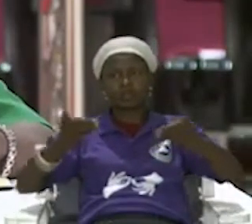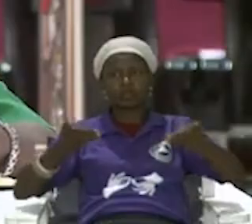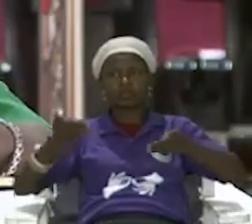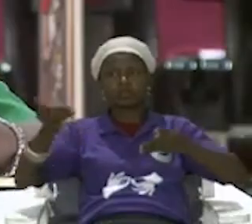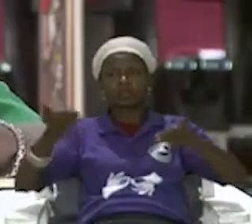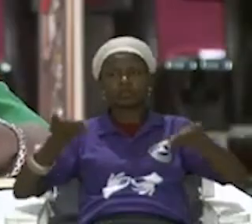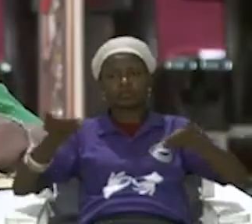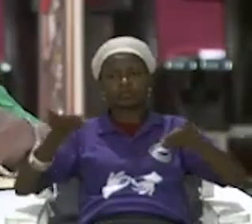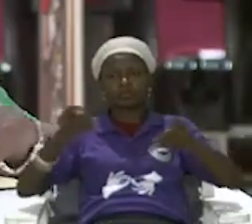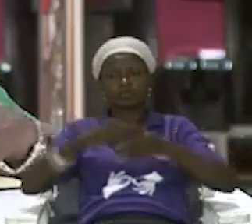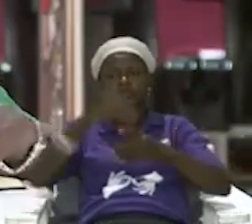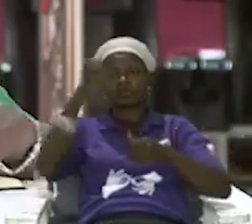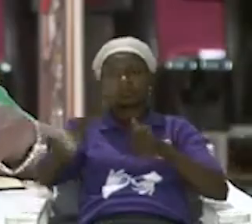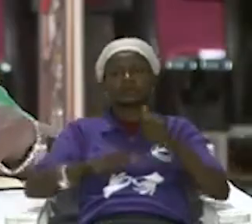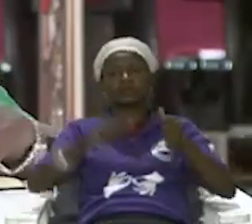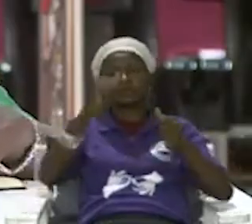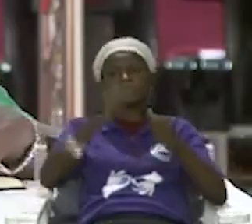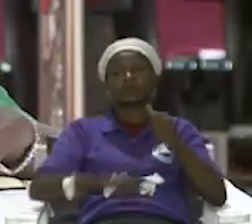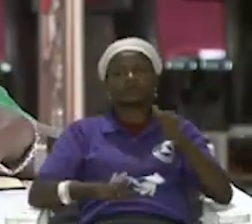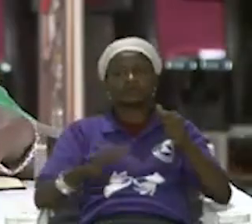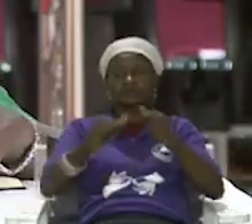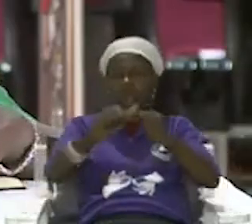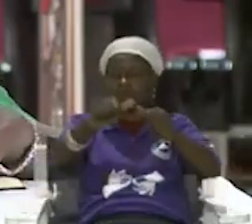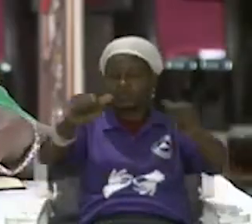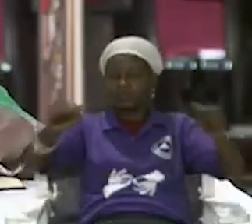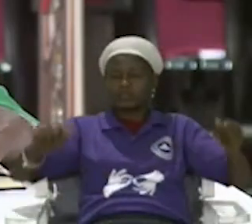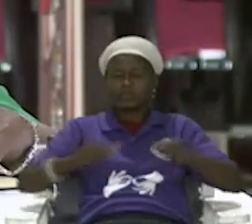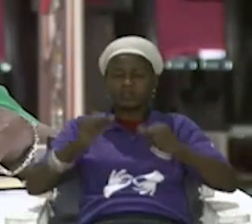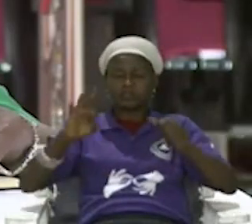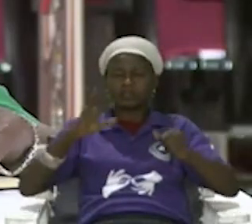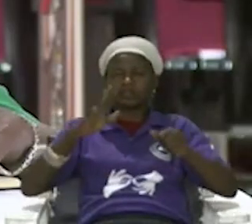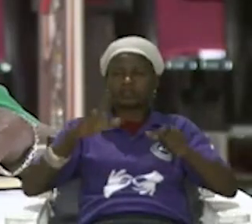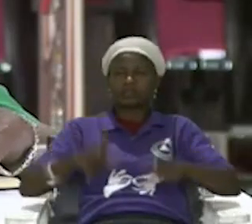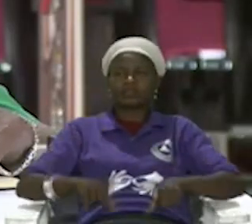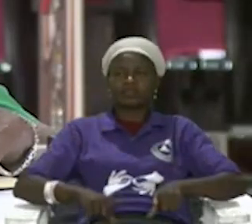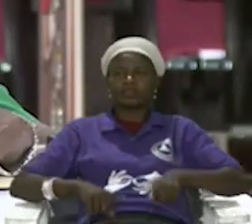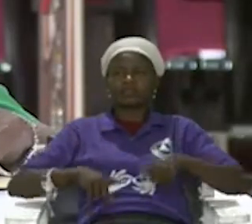in every facet of life.